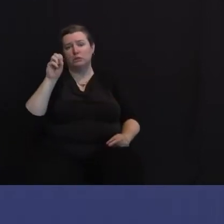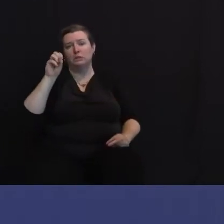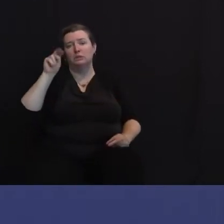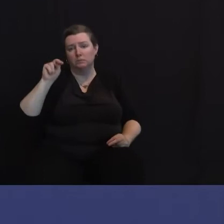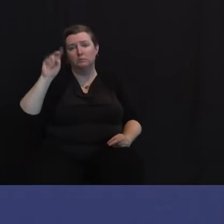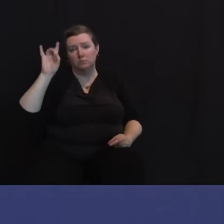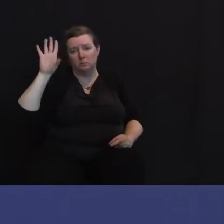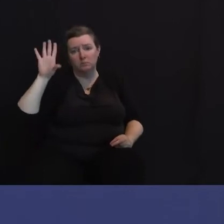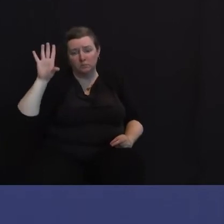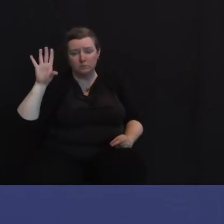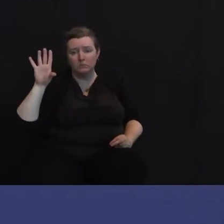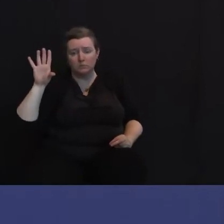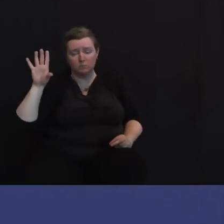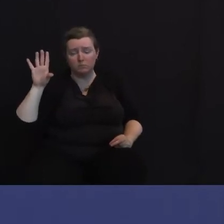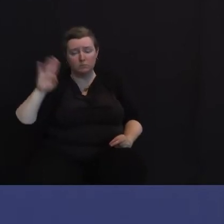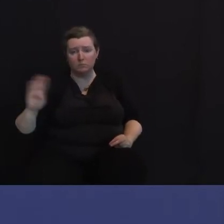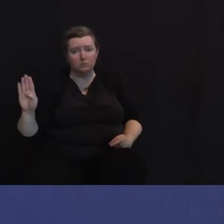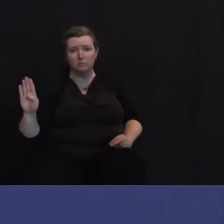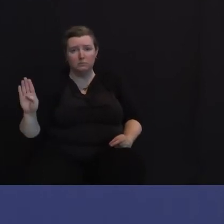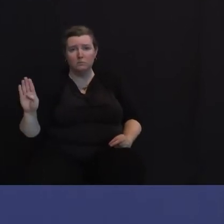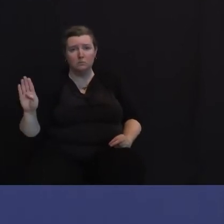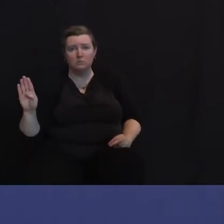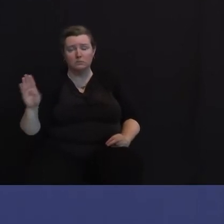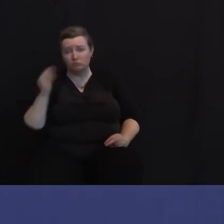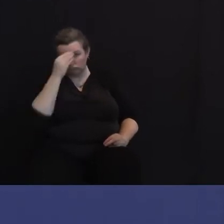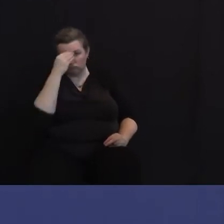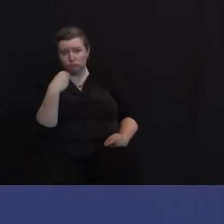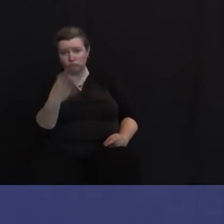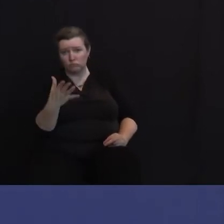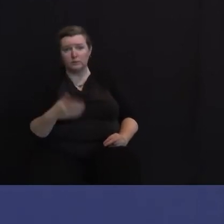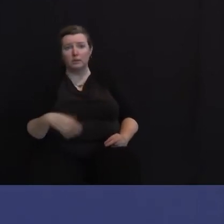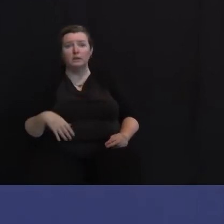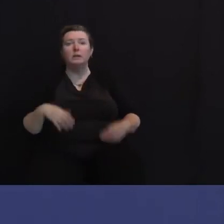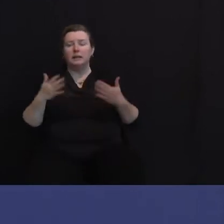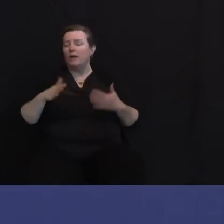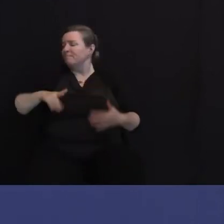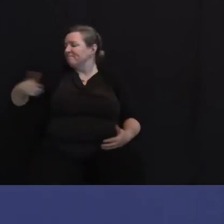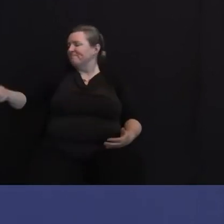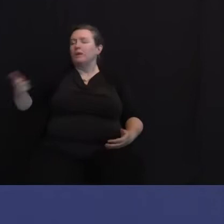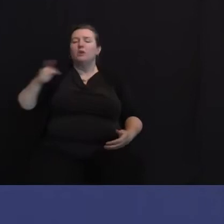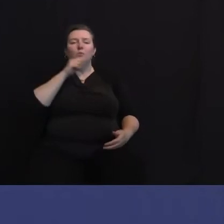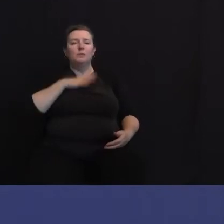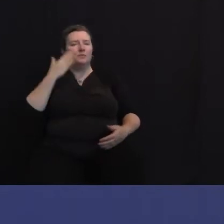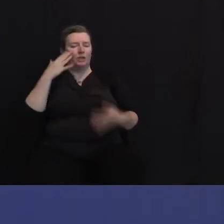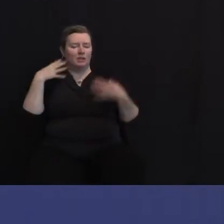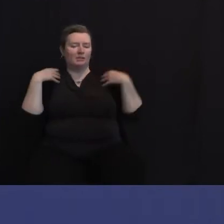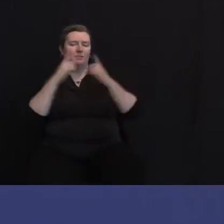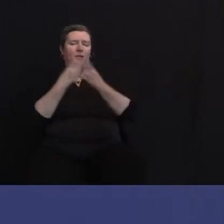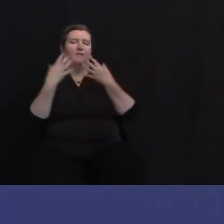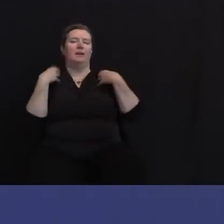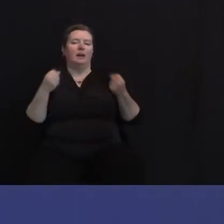grave. With that, please help me welcome the woman who needs no introduction, the Commissioner of the Department of Health, Judy Persichilli. Thank you, Governor, and good